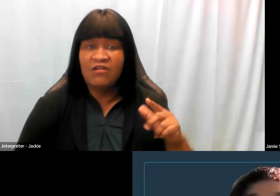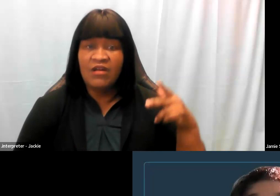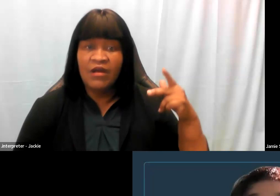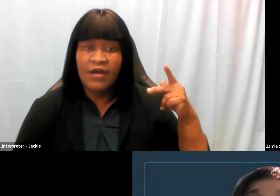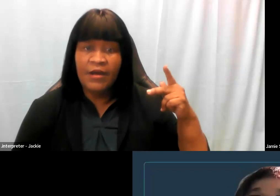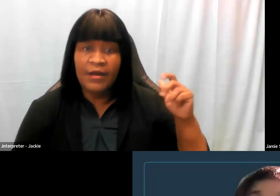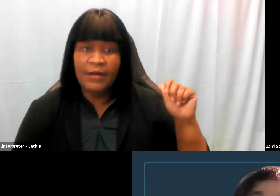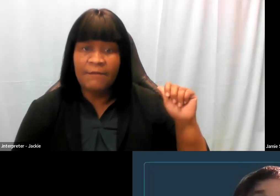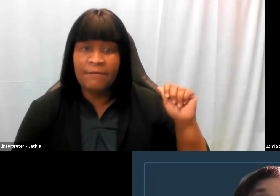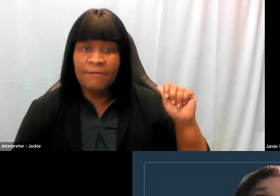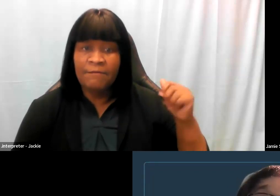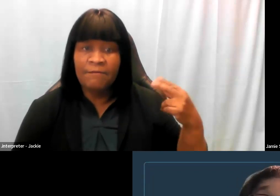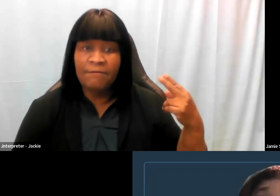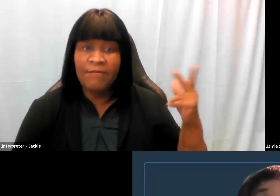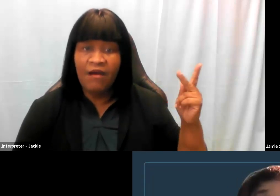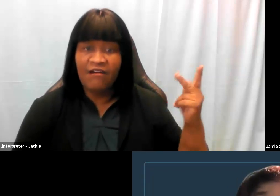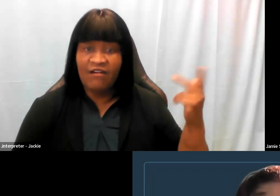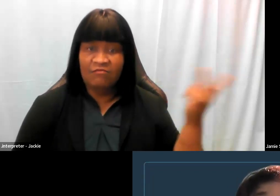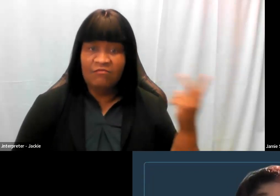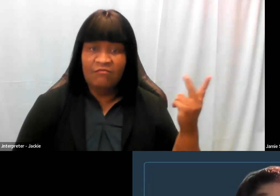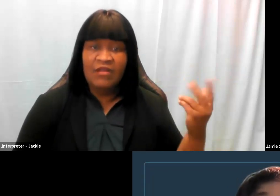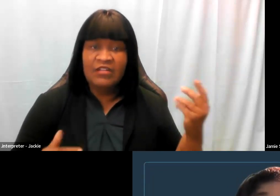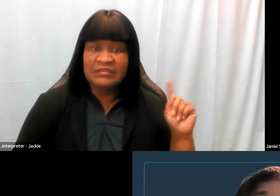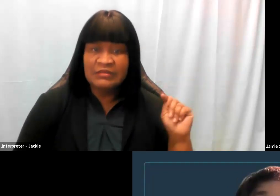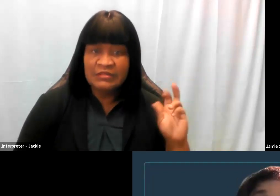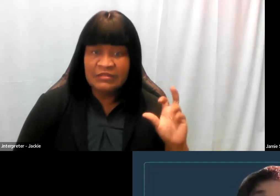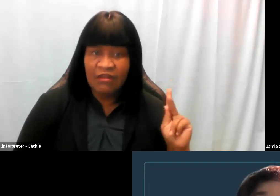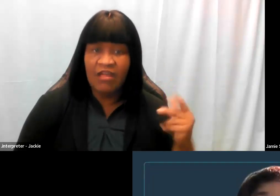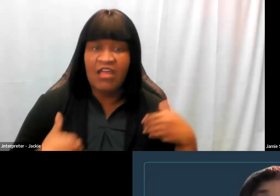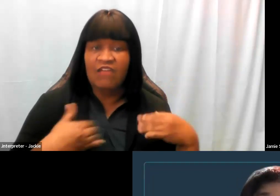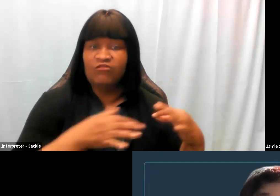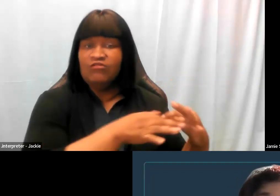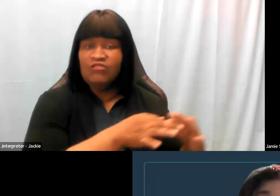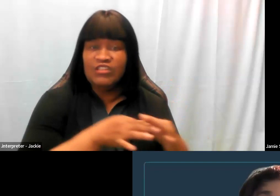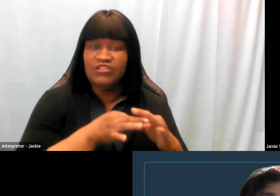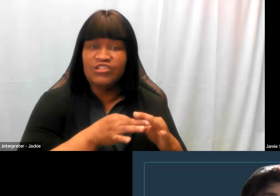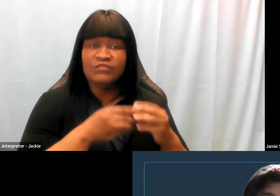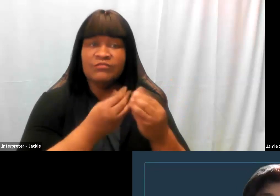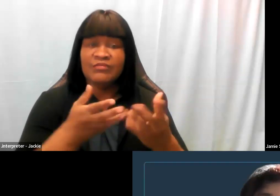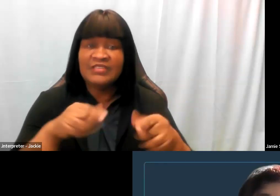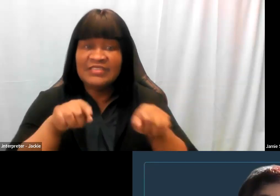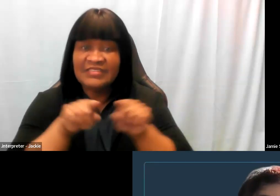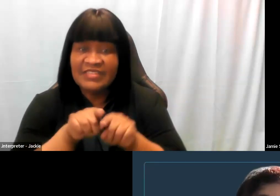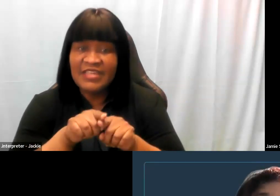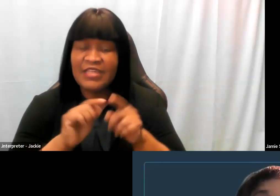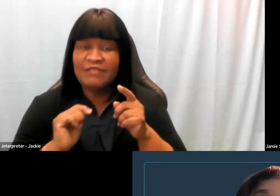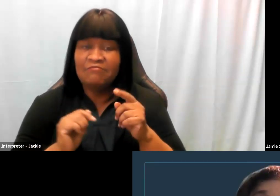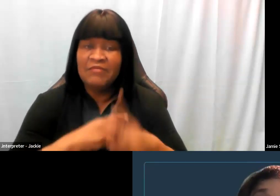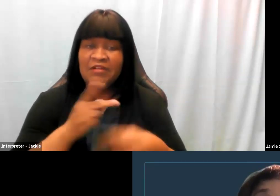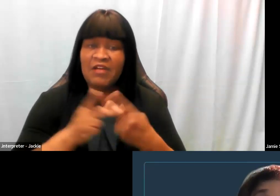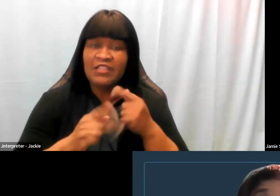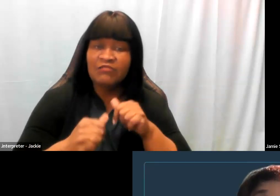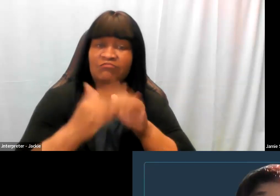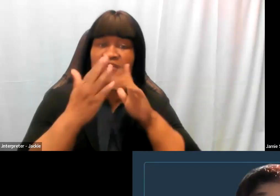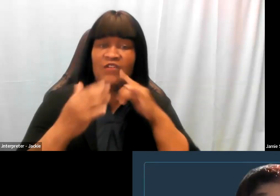a relationship, I think, that is very meaningful to me. We bring same and different approaches to this work. I want